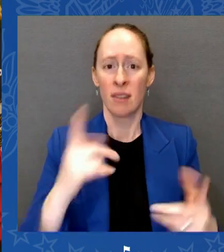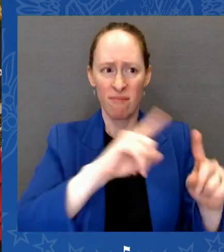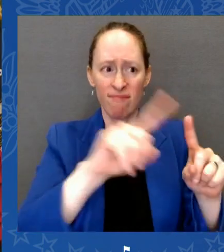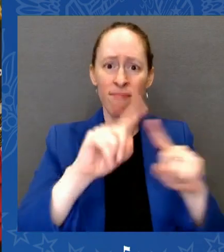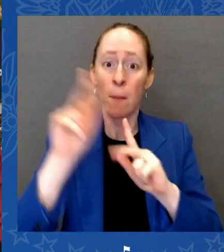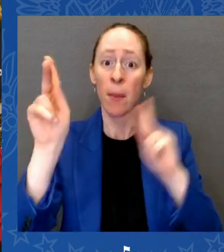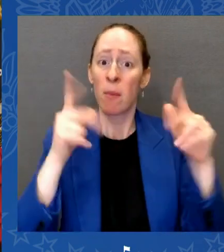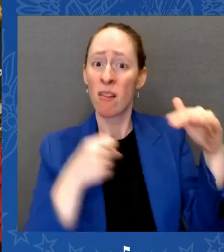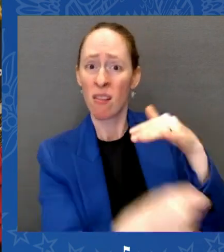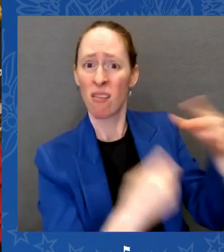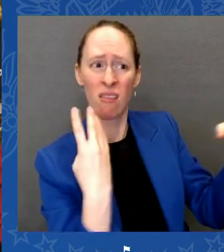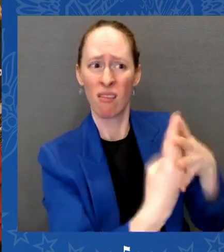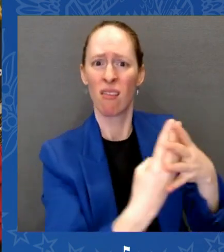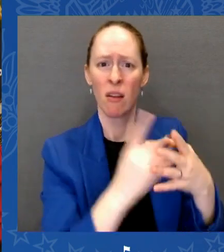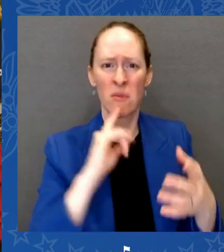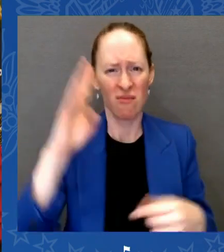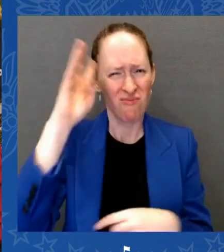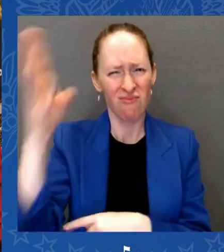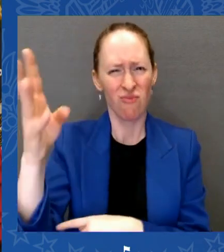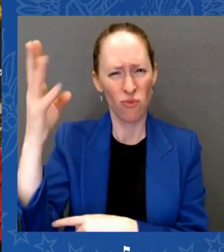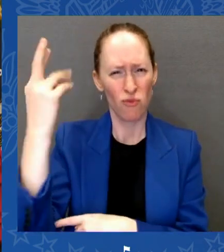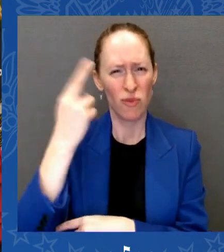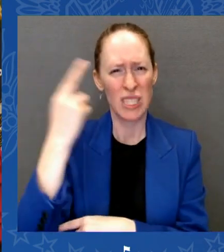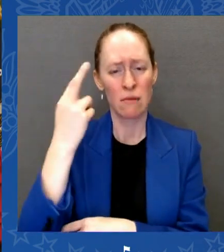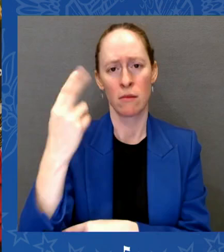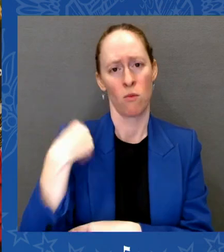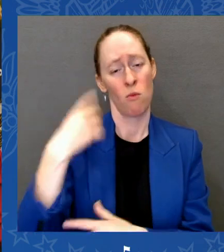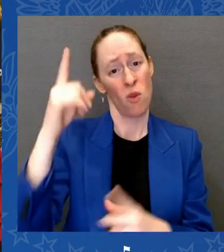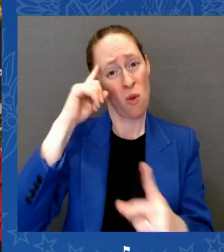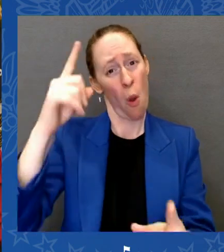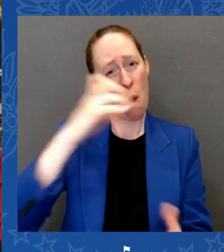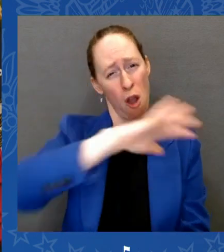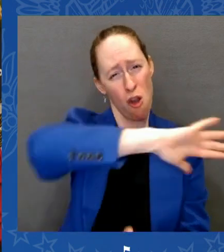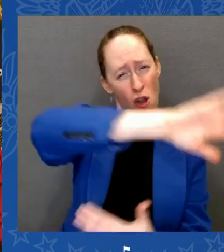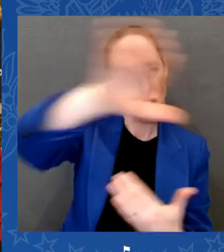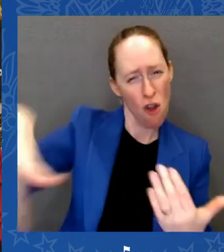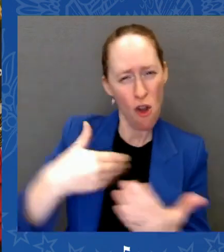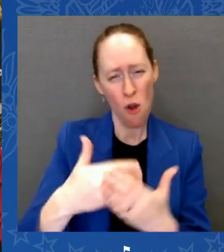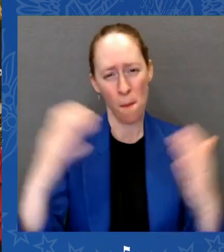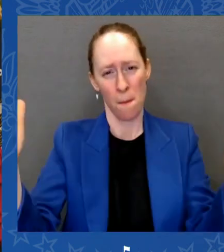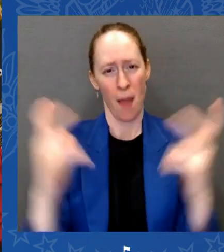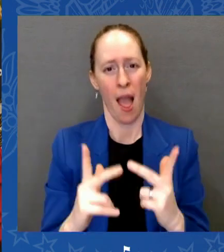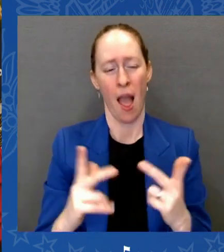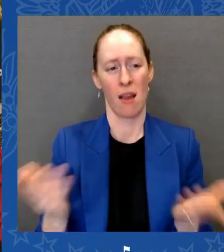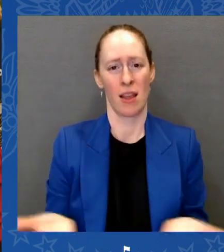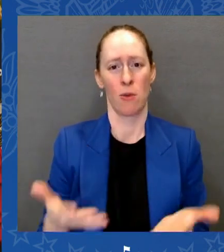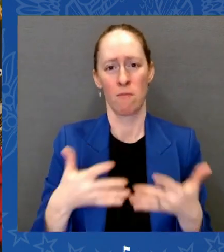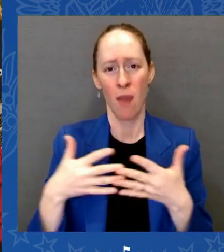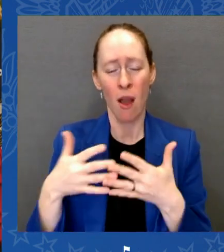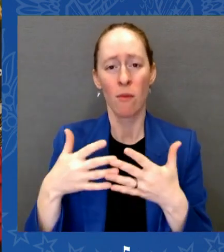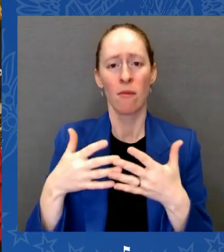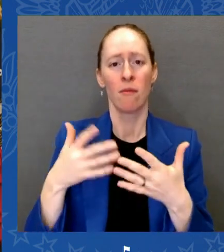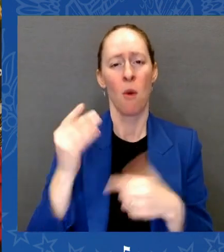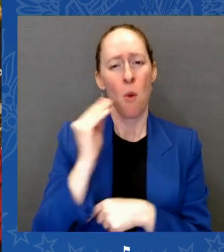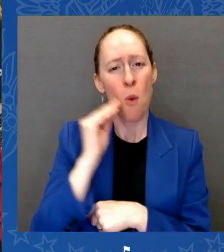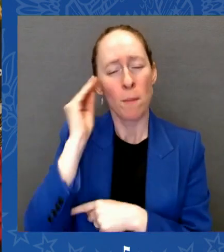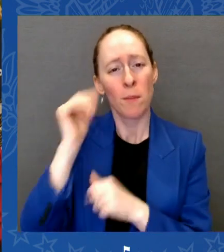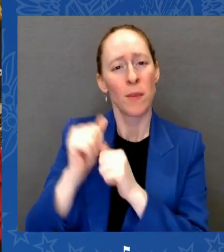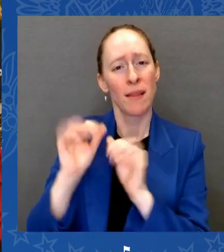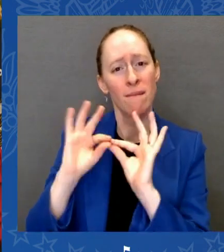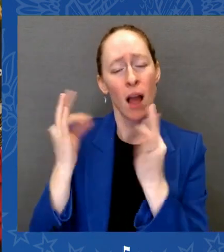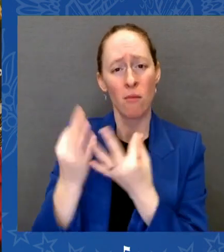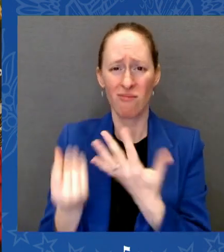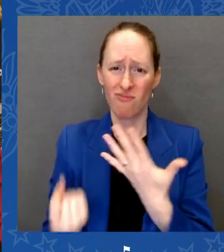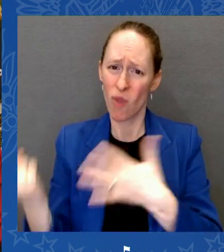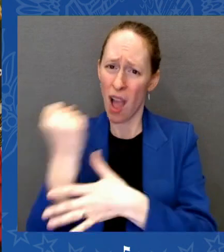remains a priority for my administration, every person in my administration involved in this. We're going to continue to work to bring home every